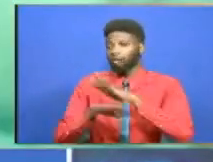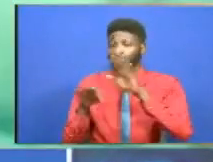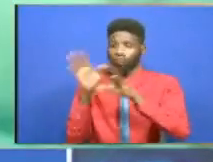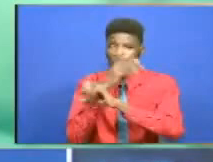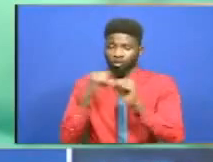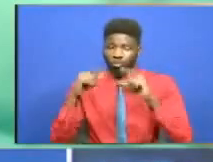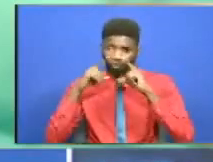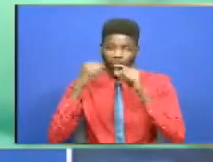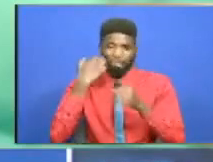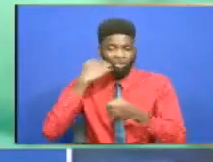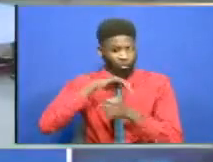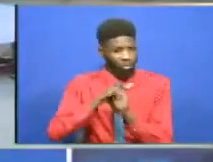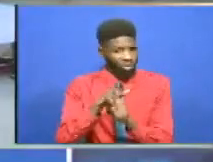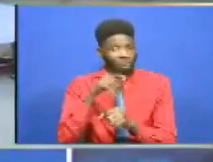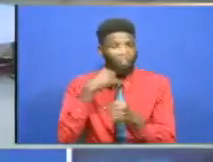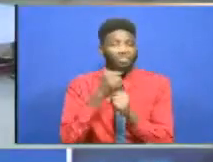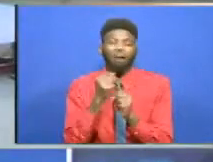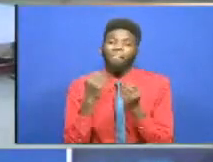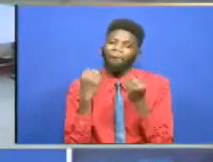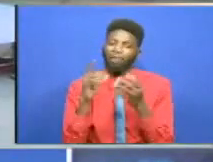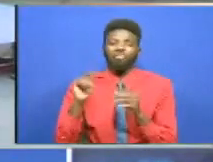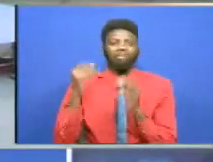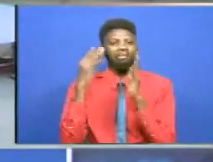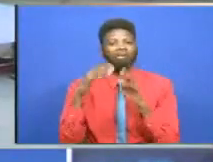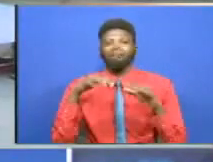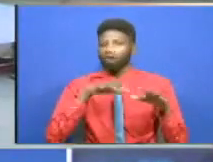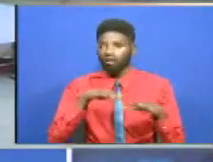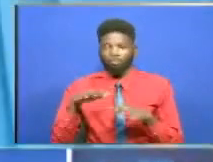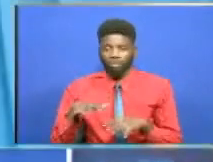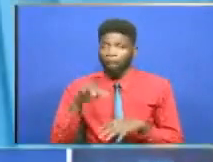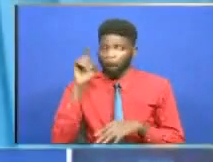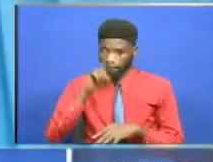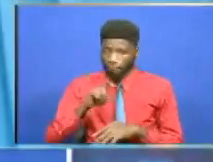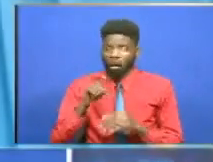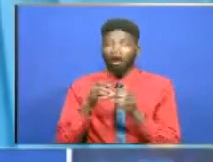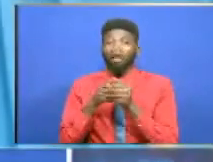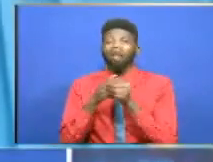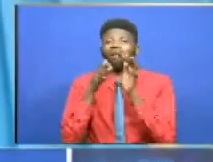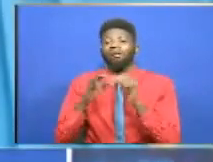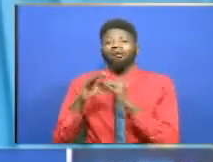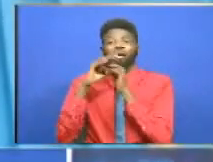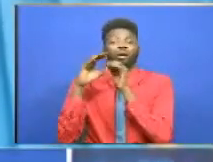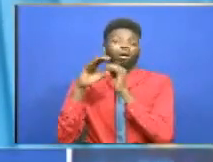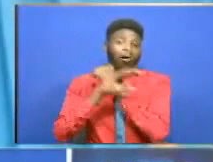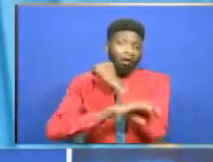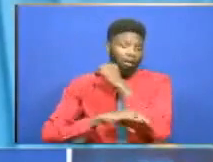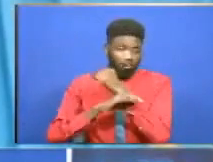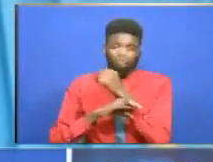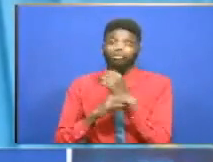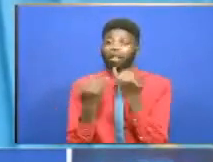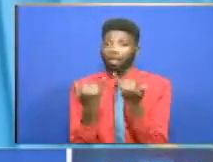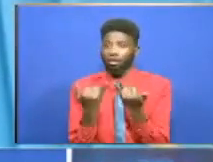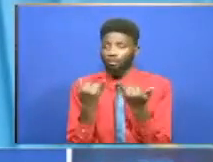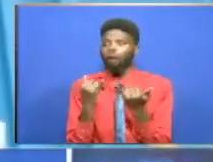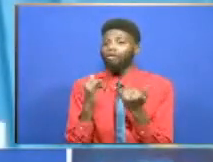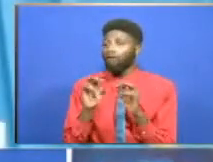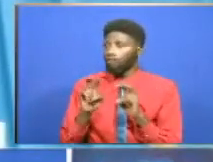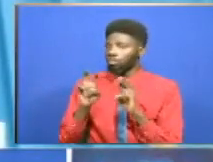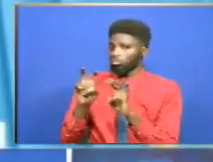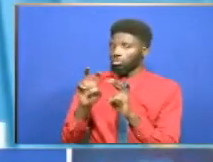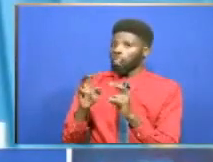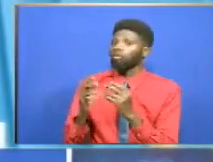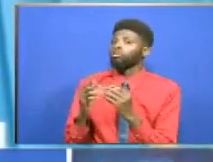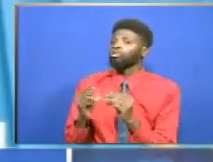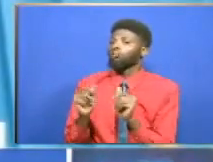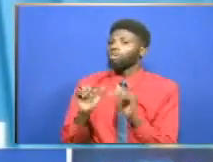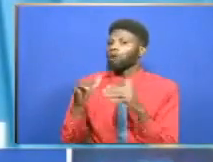an issue he says needs urgent attention from the country's leadership. And even as we go into the future,